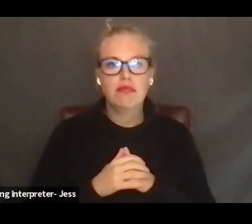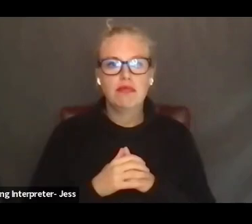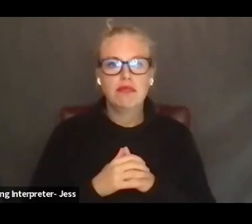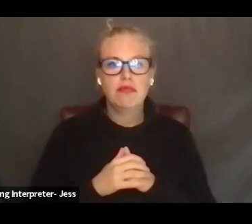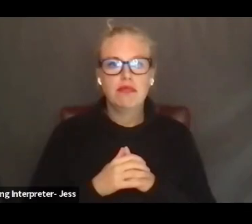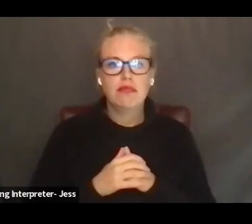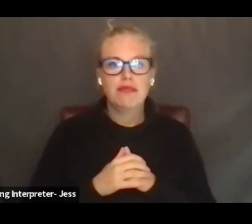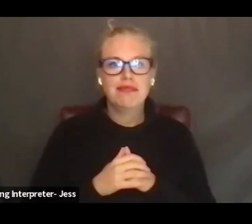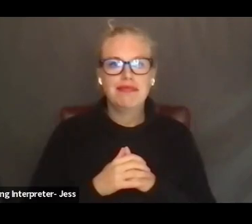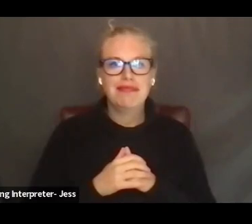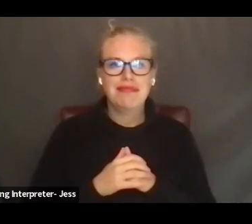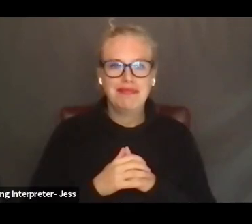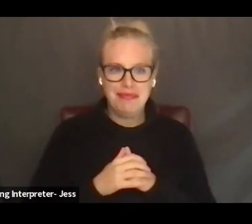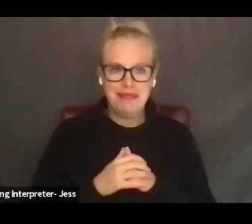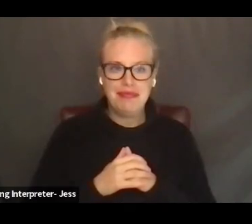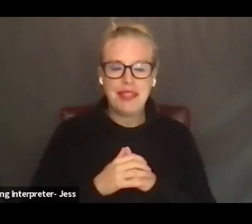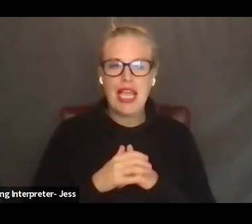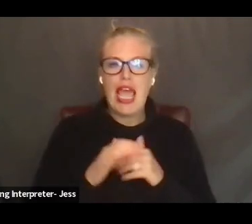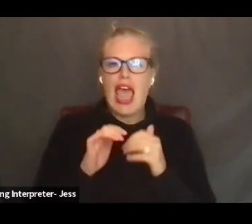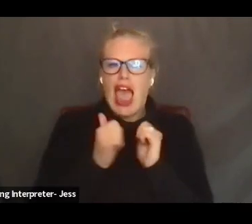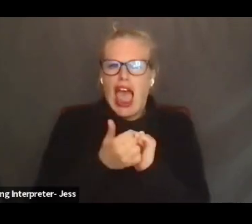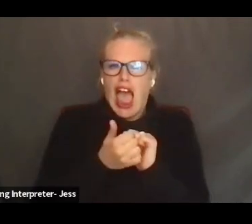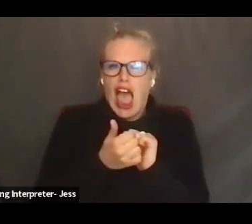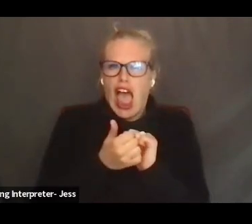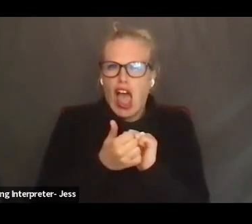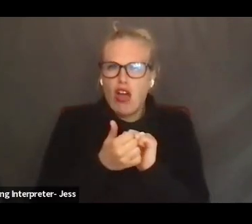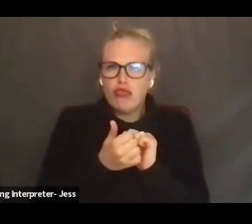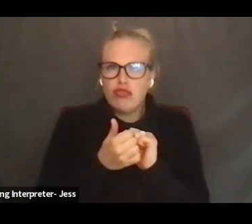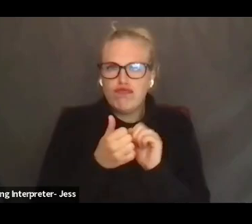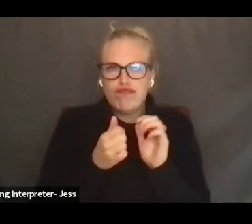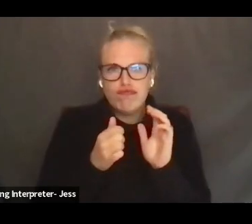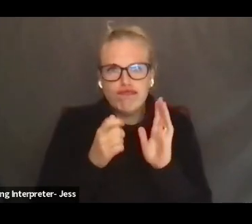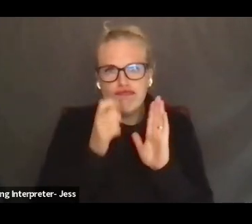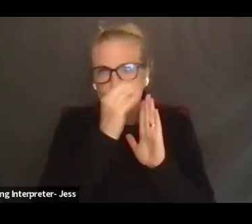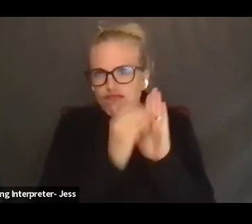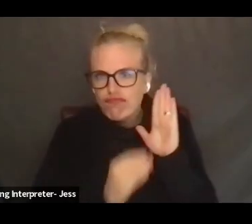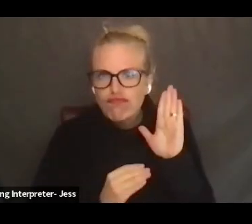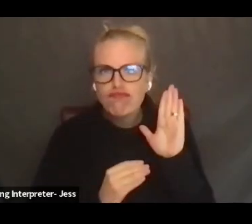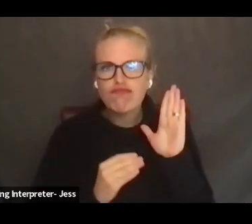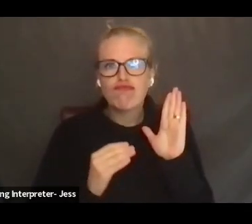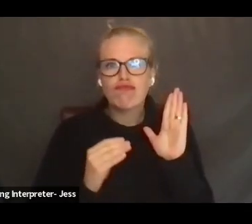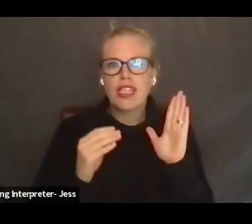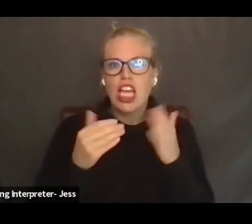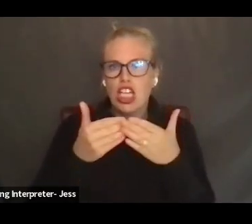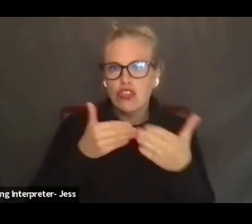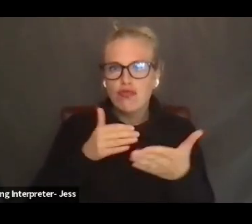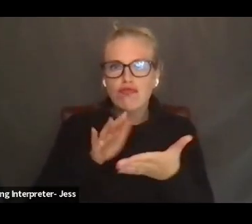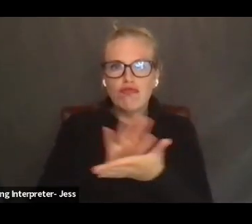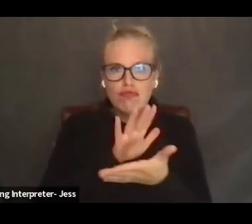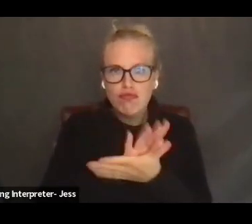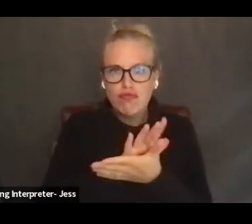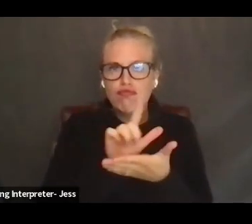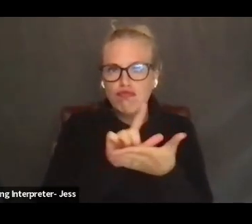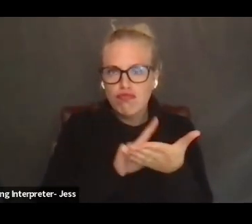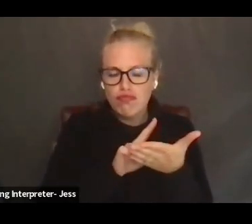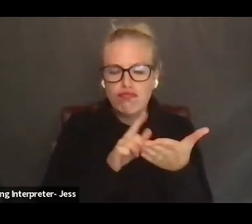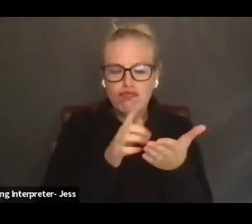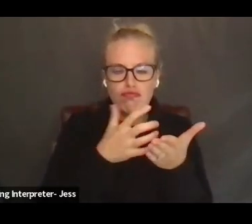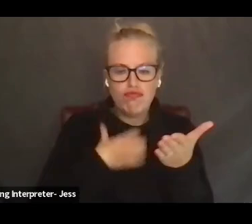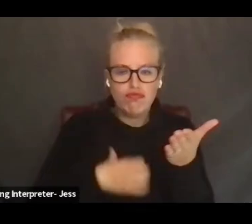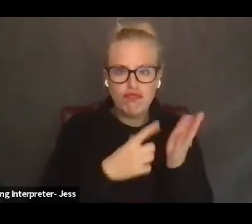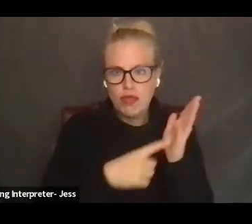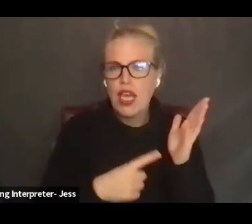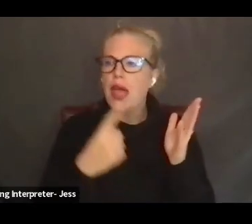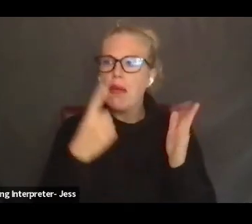So let's get to how do you draft a healthcare directive? Hopefully you've made a decision like, hey, this might be something I should